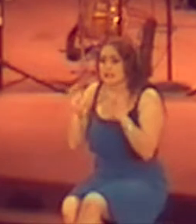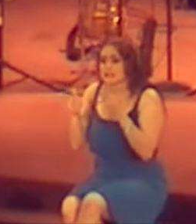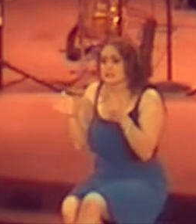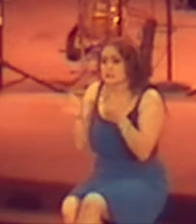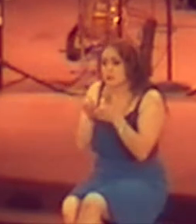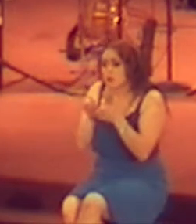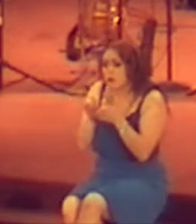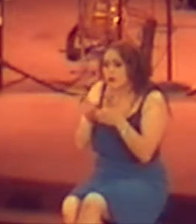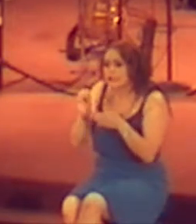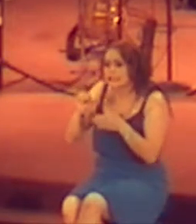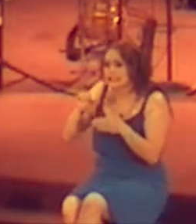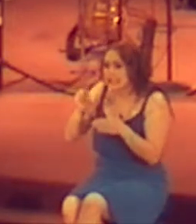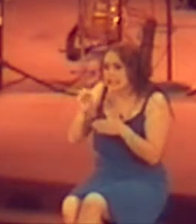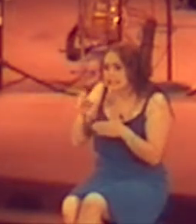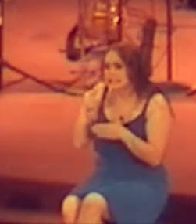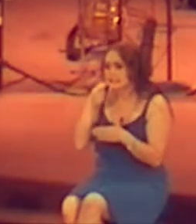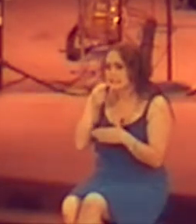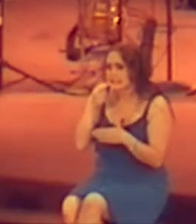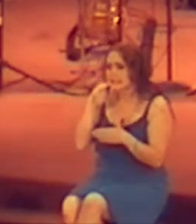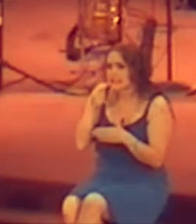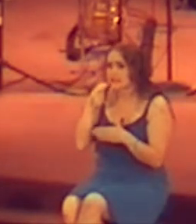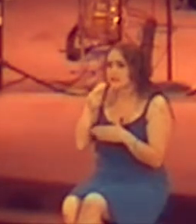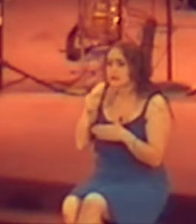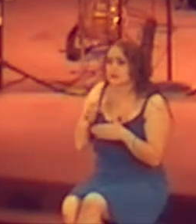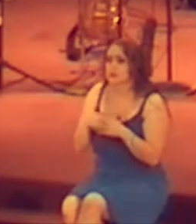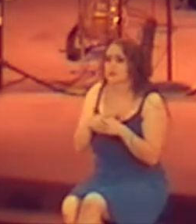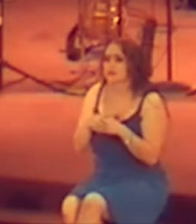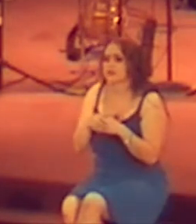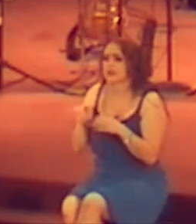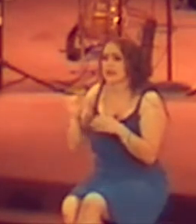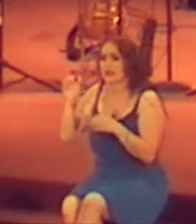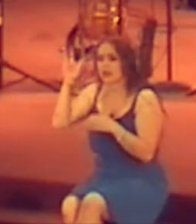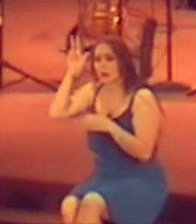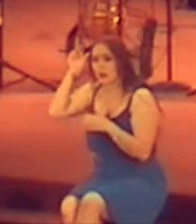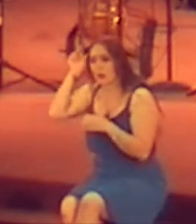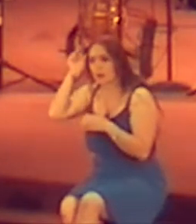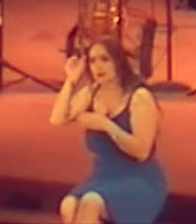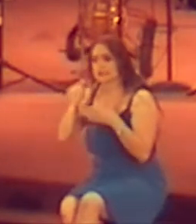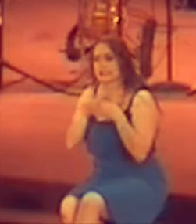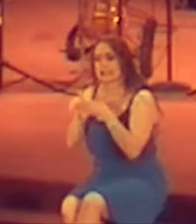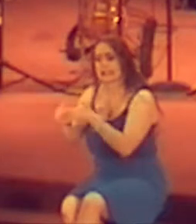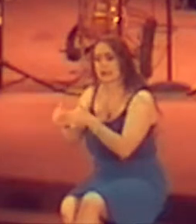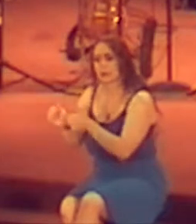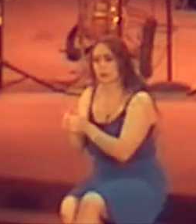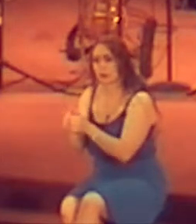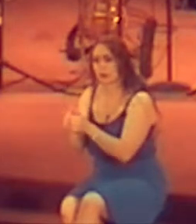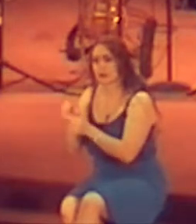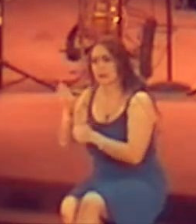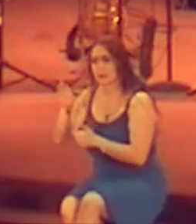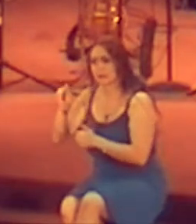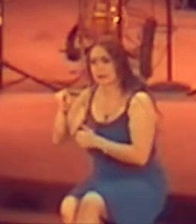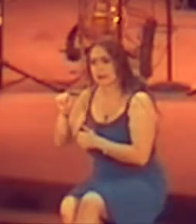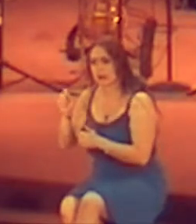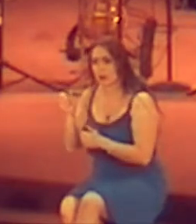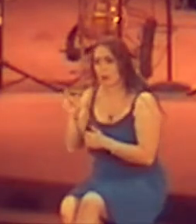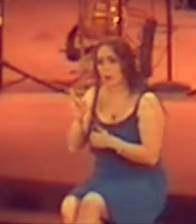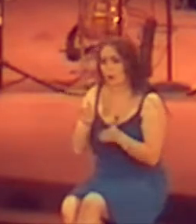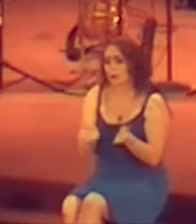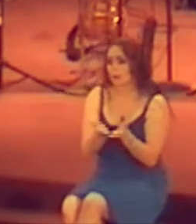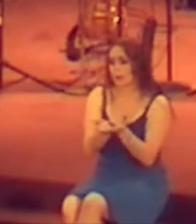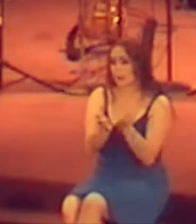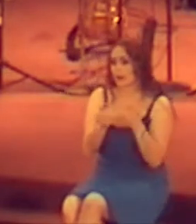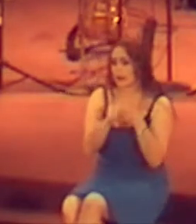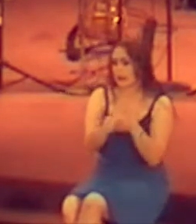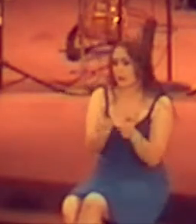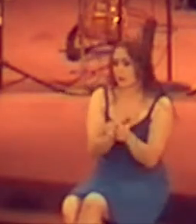of the tongue with the deeds of which it boasts, like the horse guided by a small bit or a boat guided by its small rudder, the little